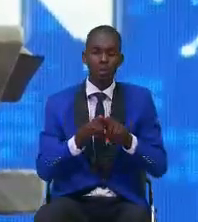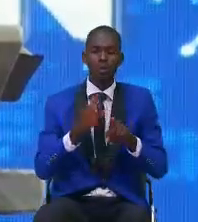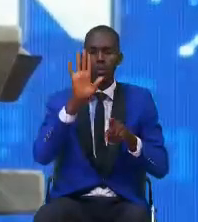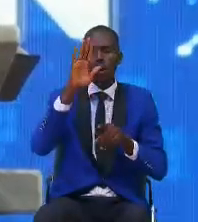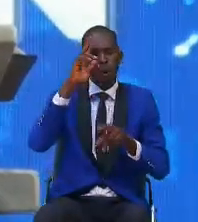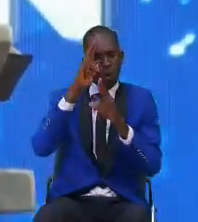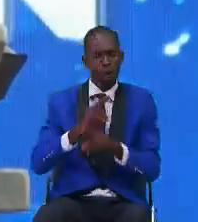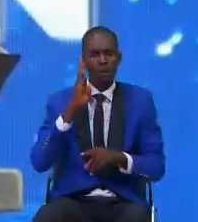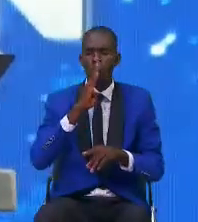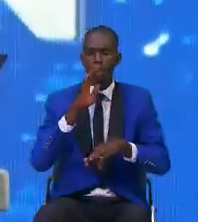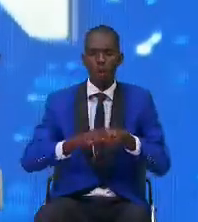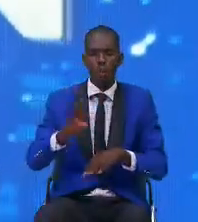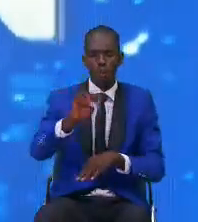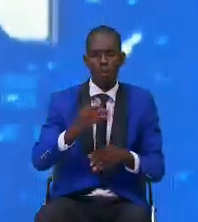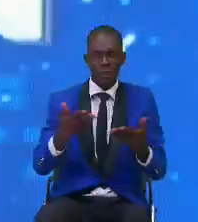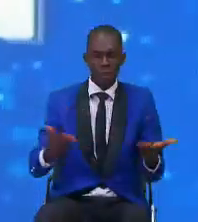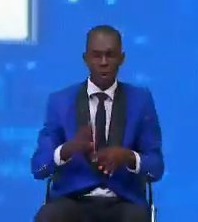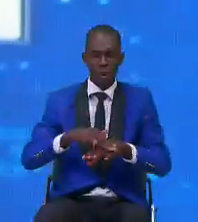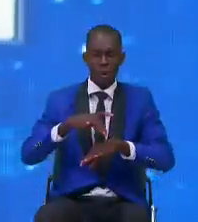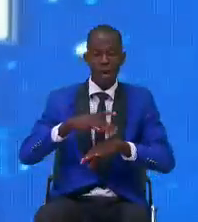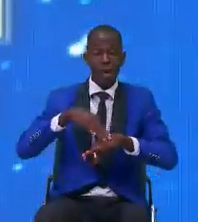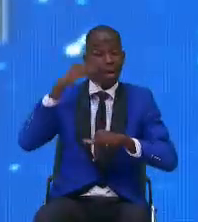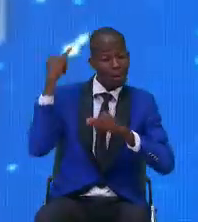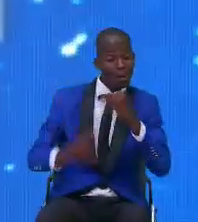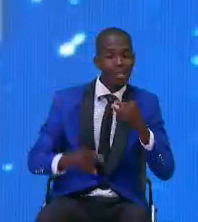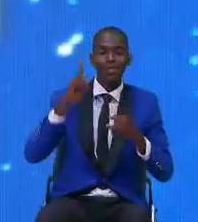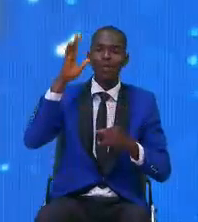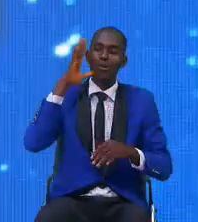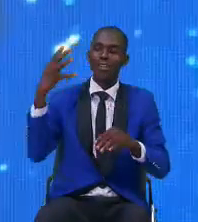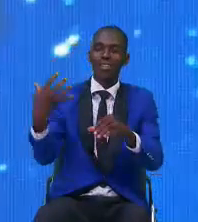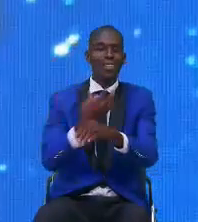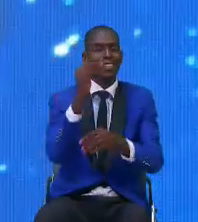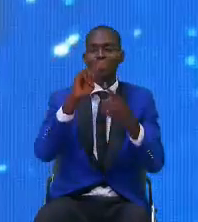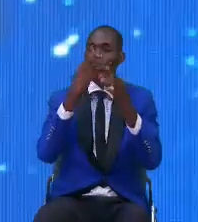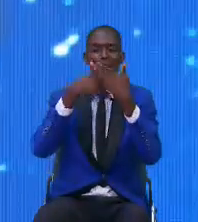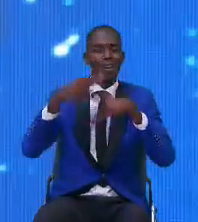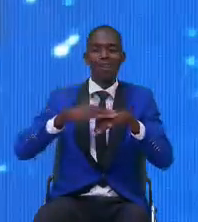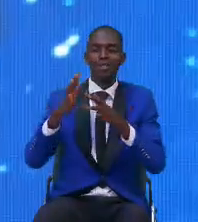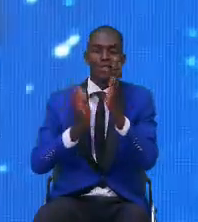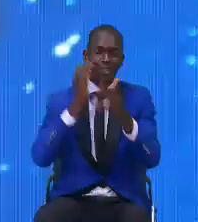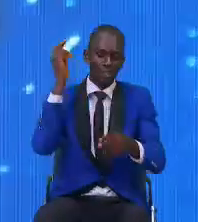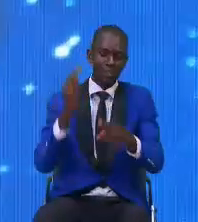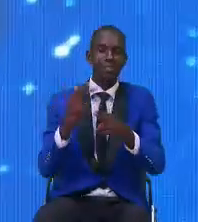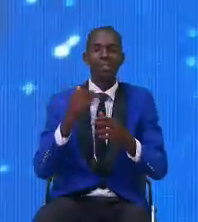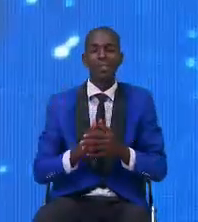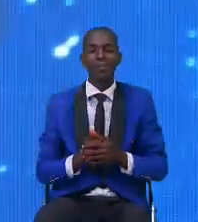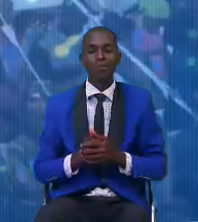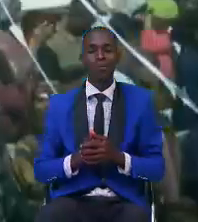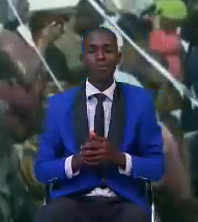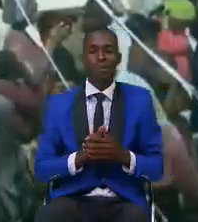your honor will be upon these people while they are here on earth, and at last you take them to heaven